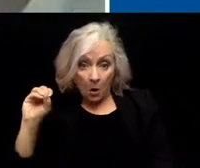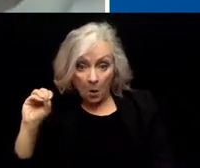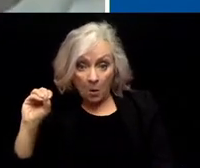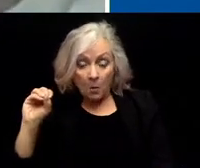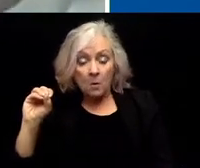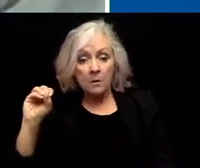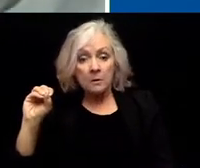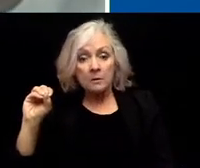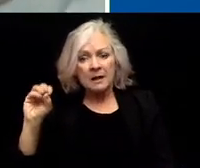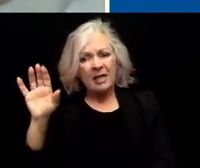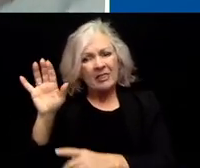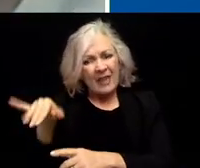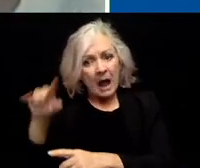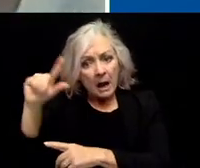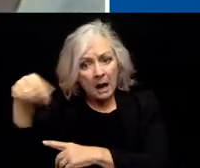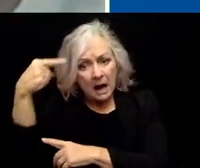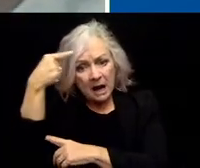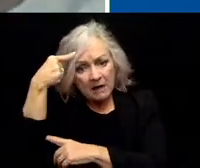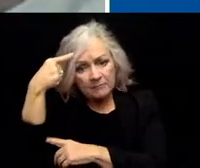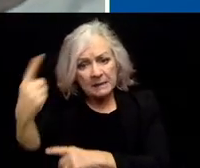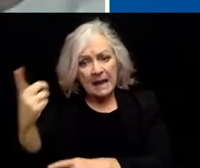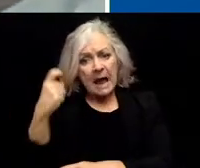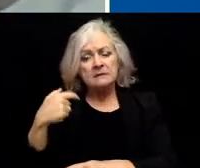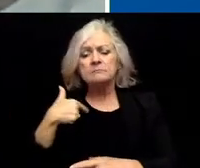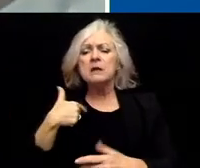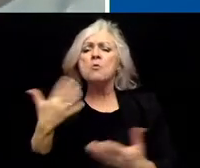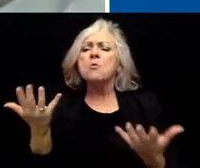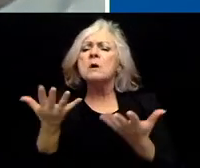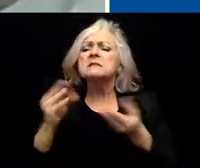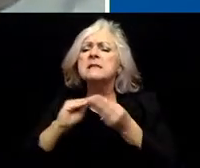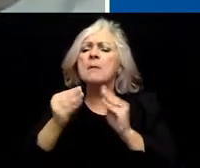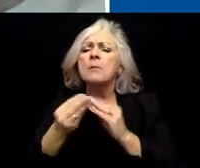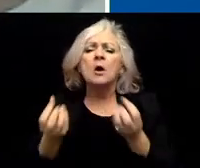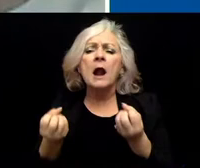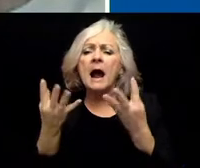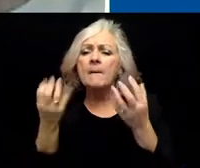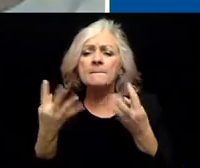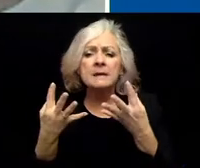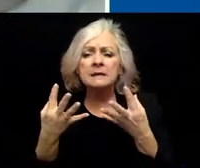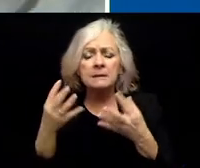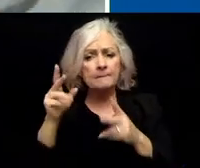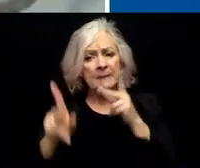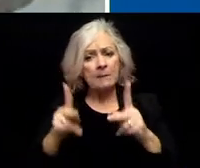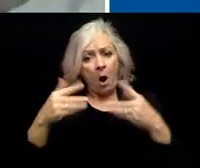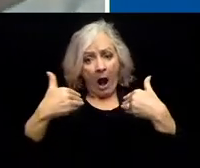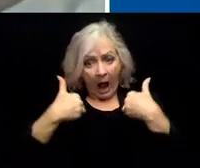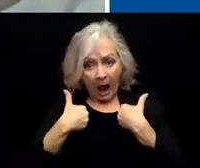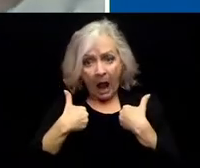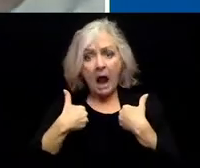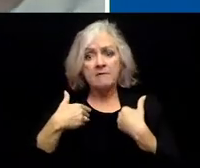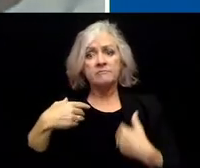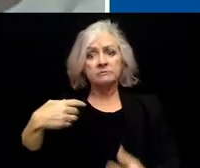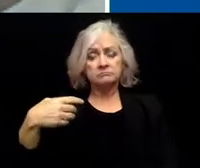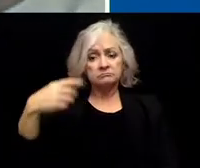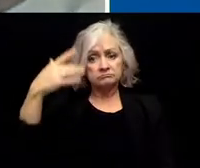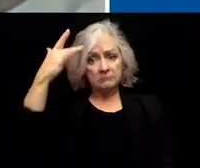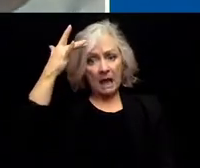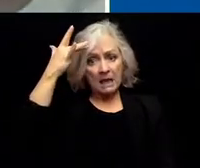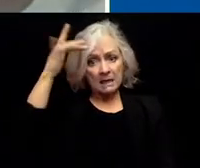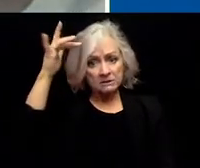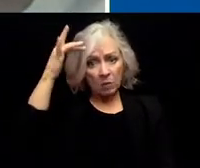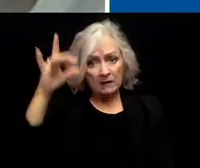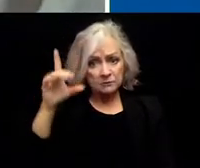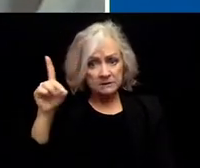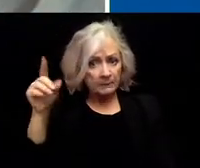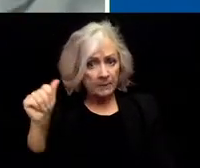Mozambique government asked us to quantify the numbers of individuals with intellectual disability in the country so that they could actually then get a sense